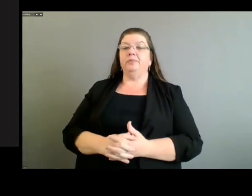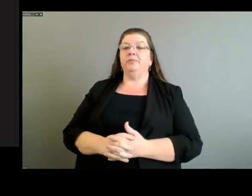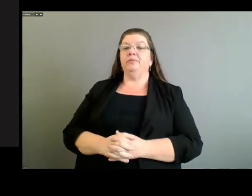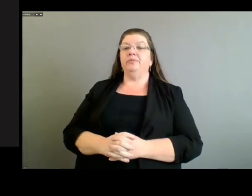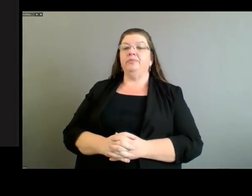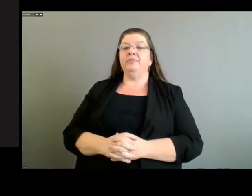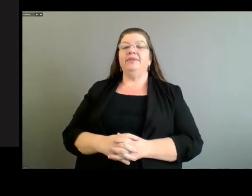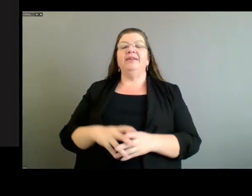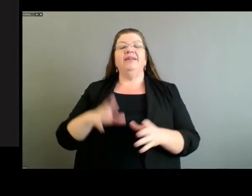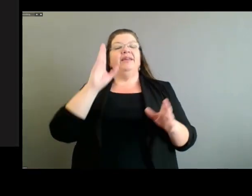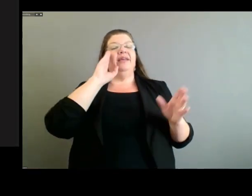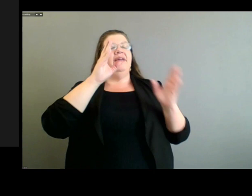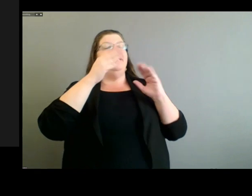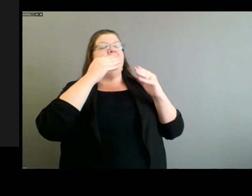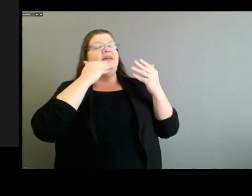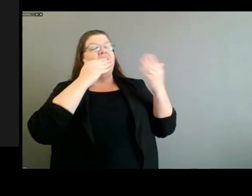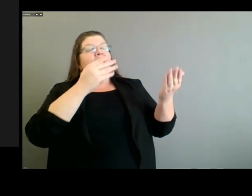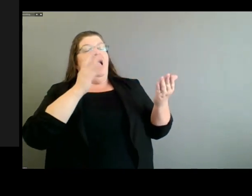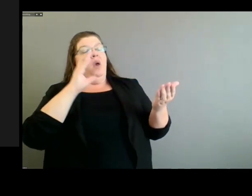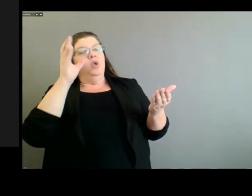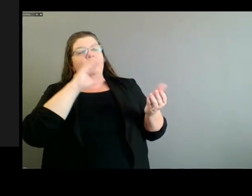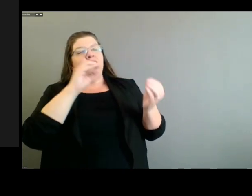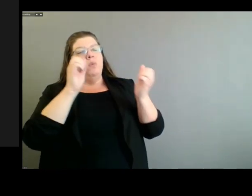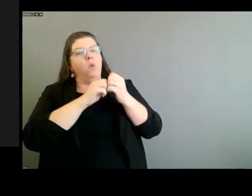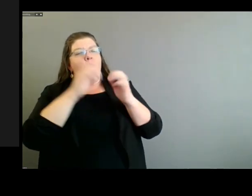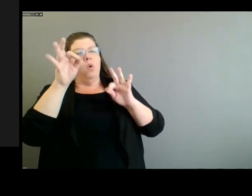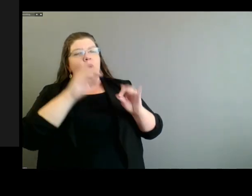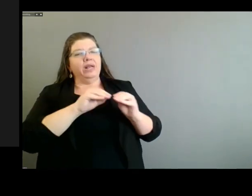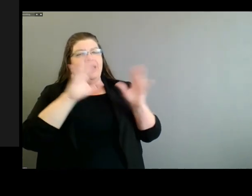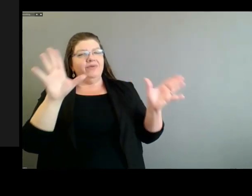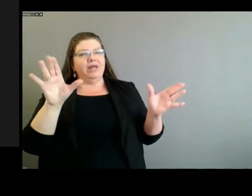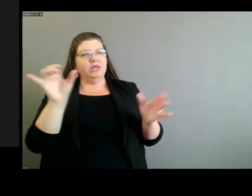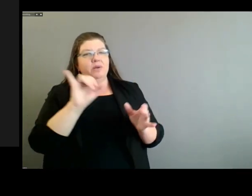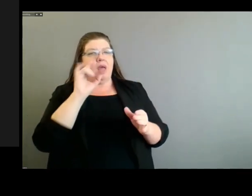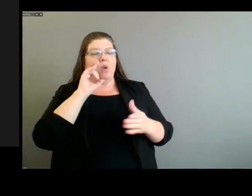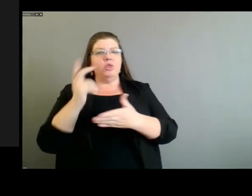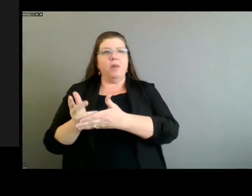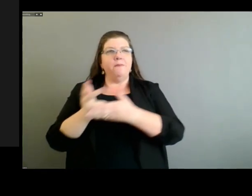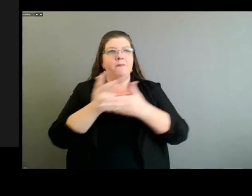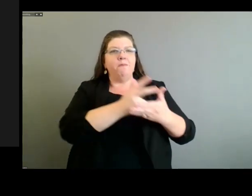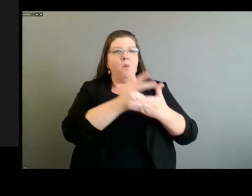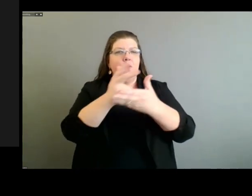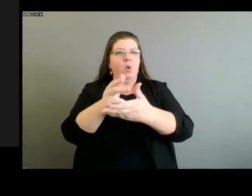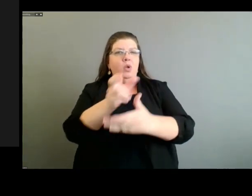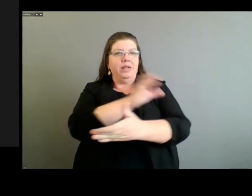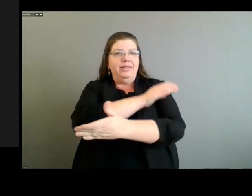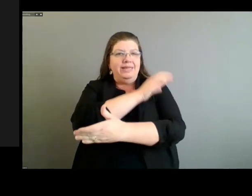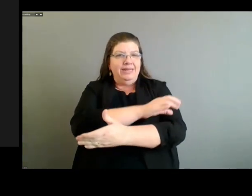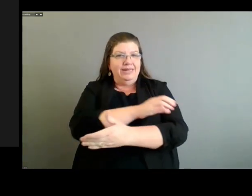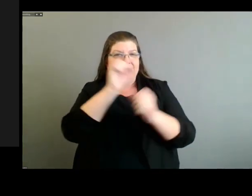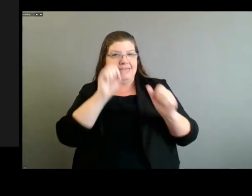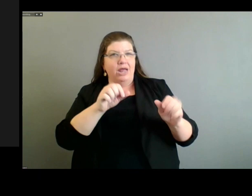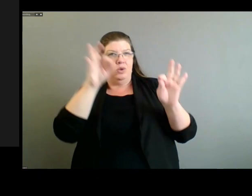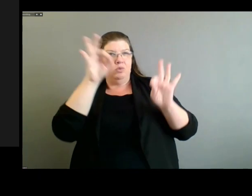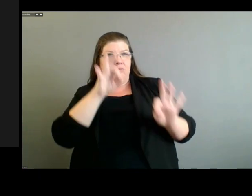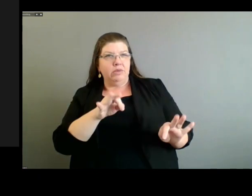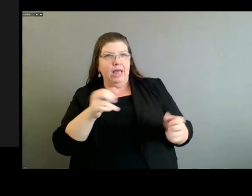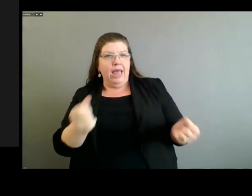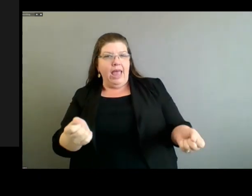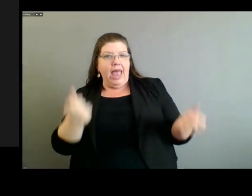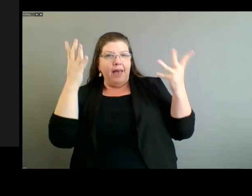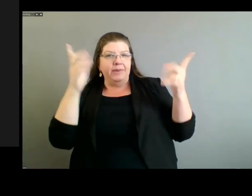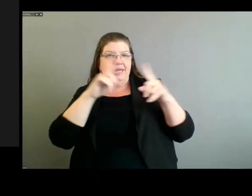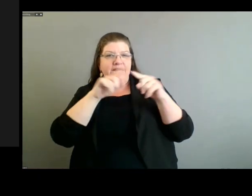Hi, thank you. I was hoping for a little more clarification as well about the mobile clinics. Could you clarify like how many